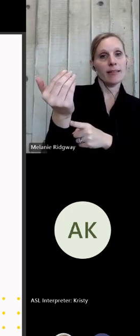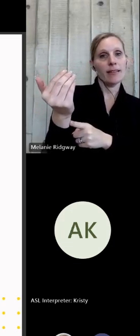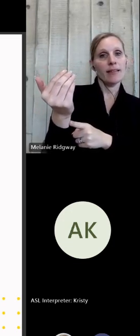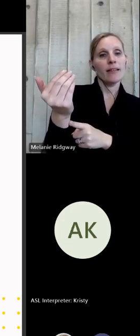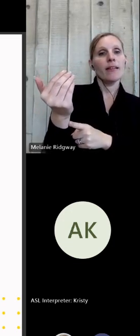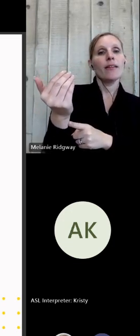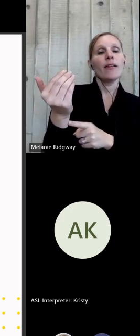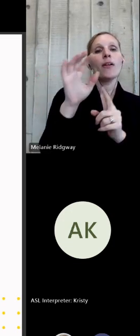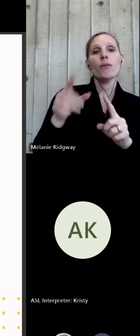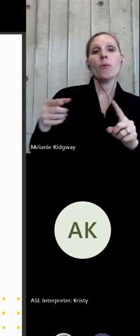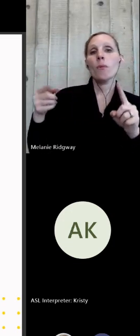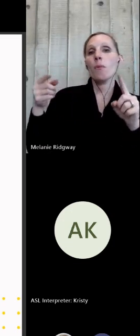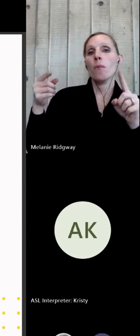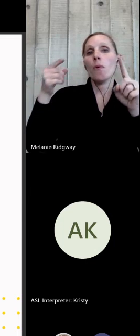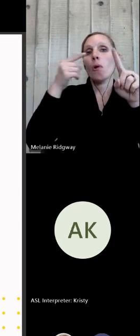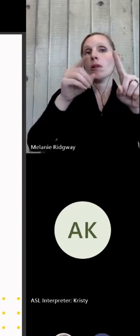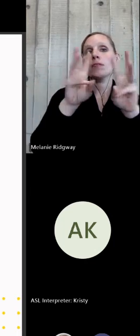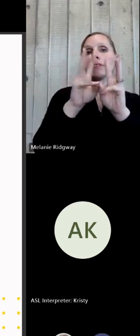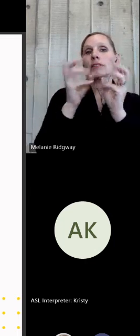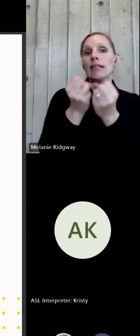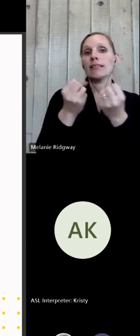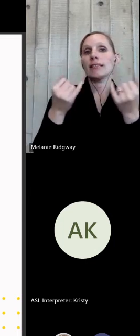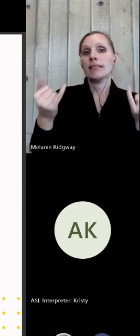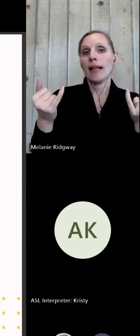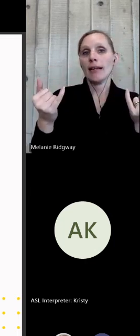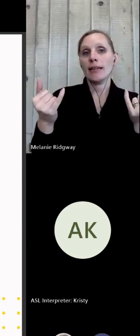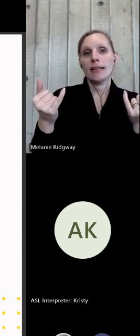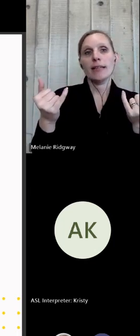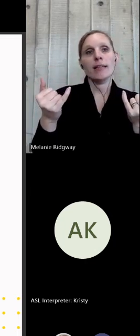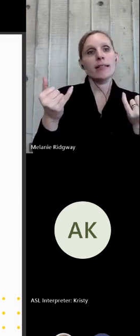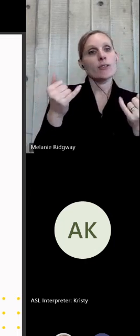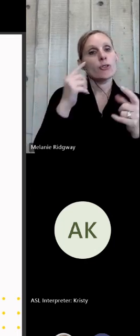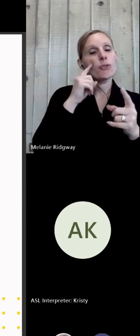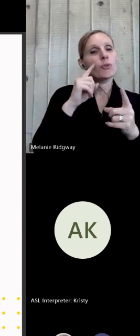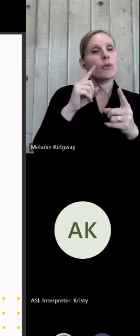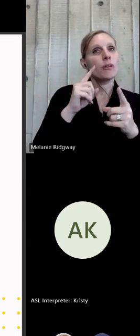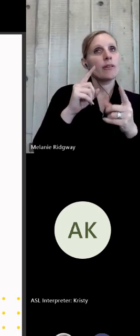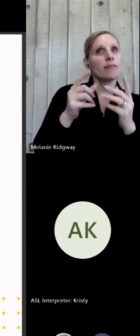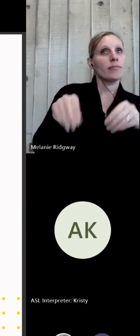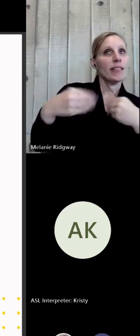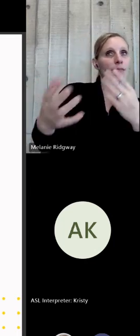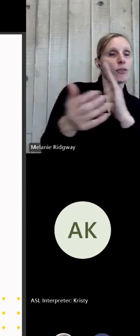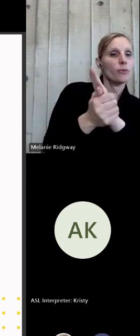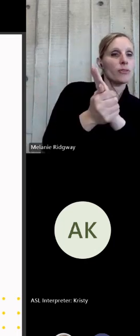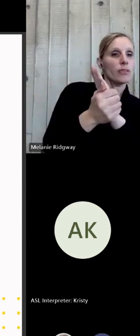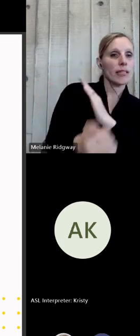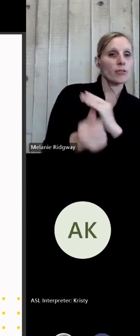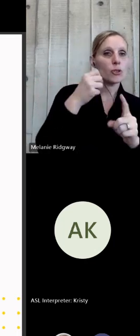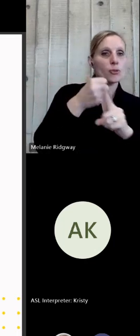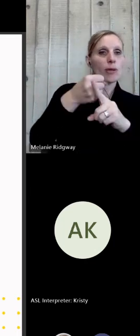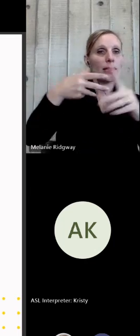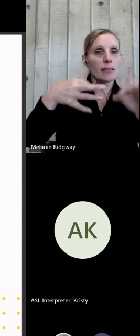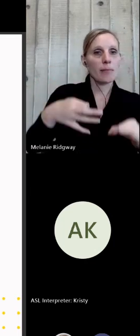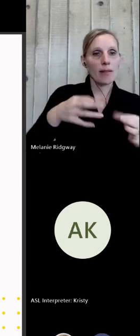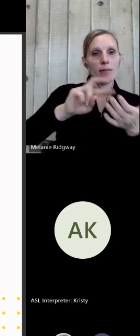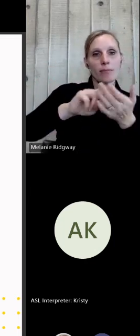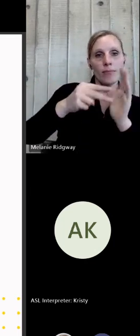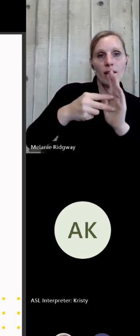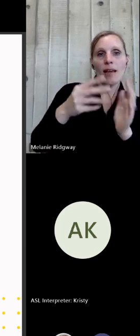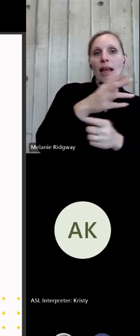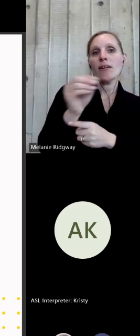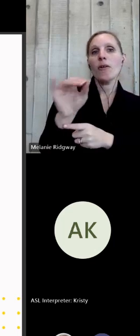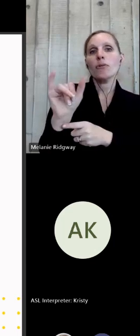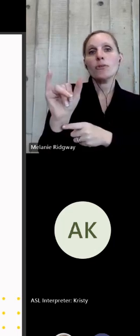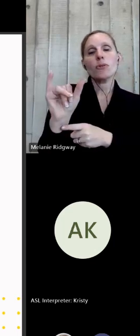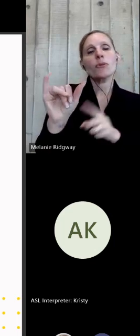the purpose and list the components of a business intro